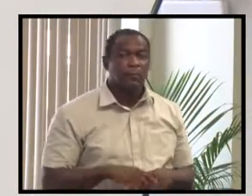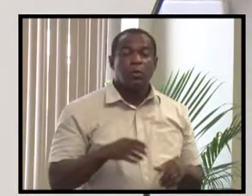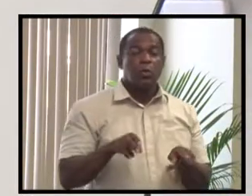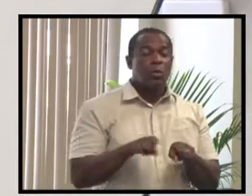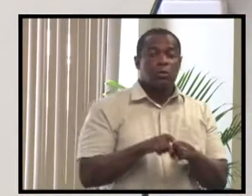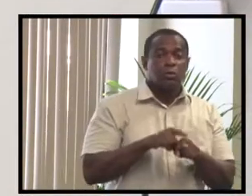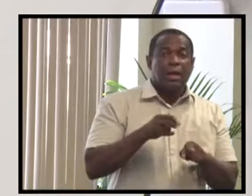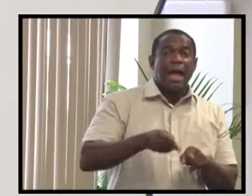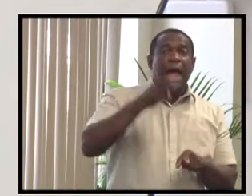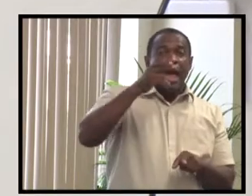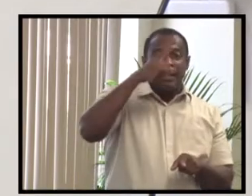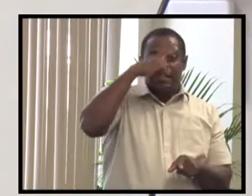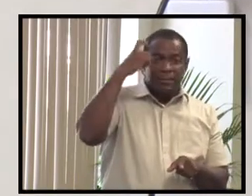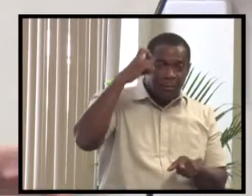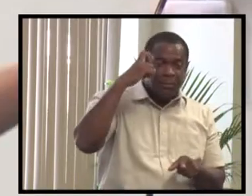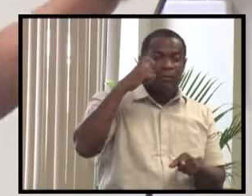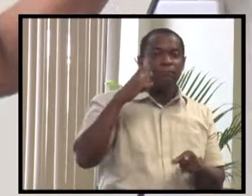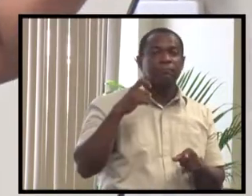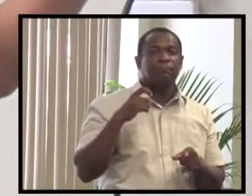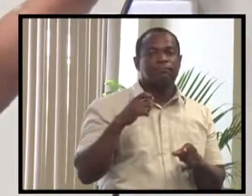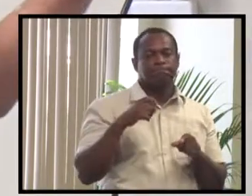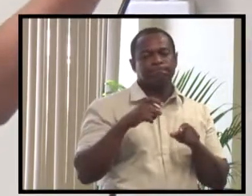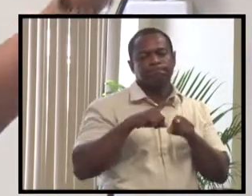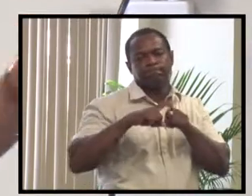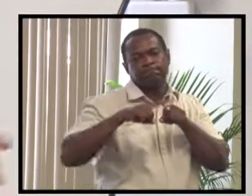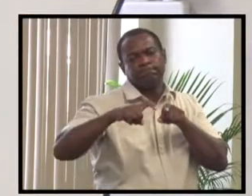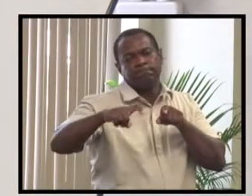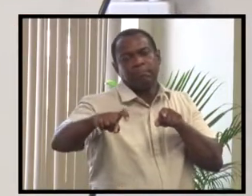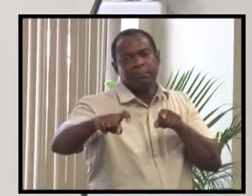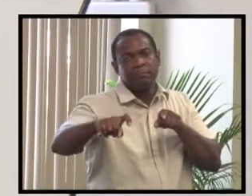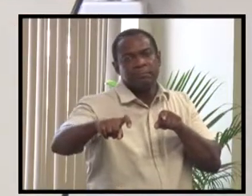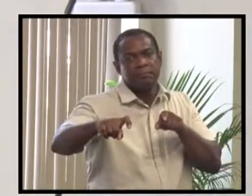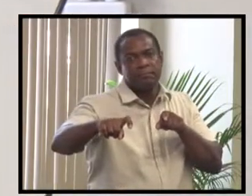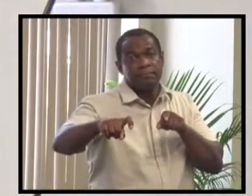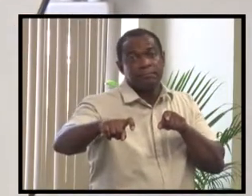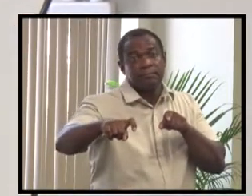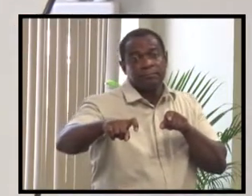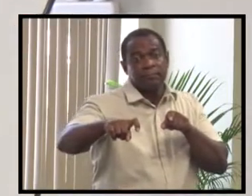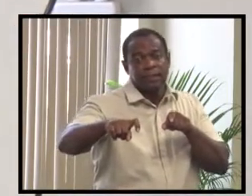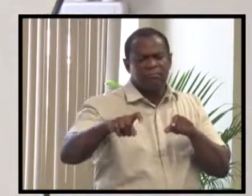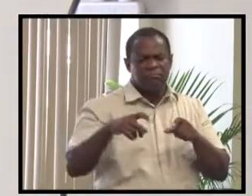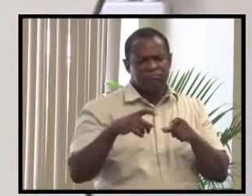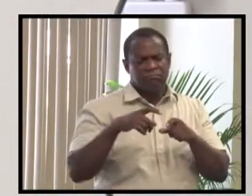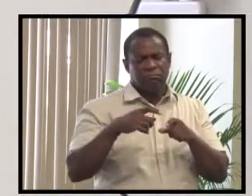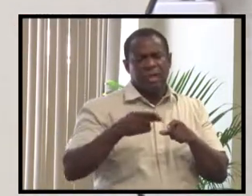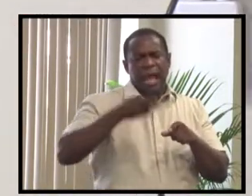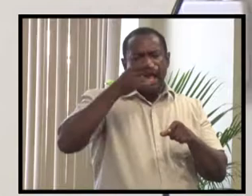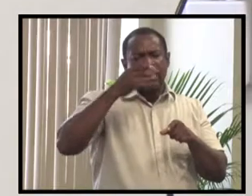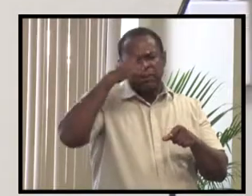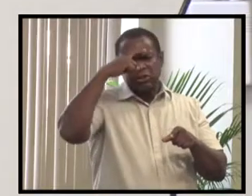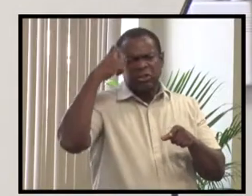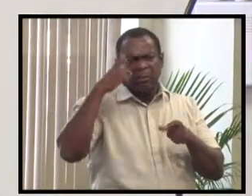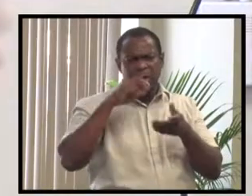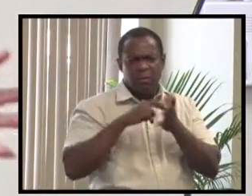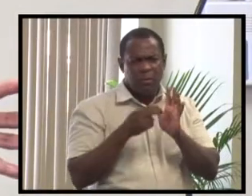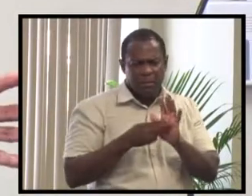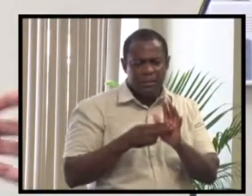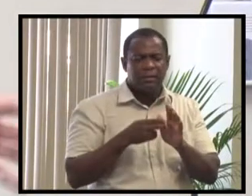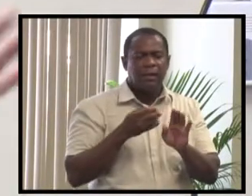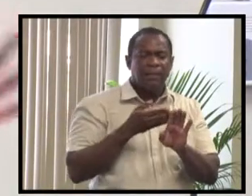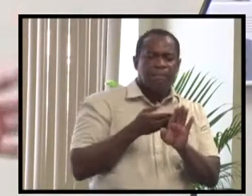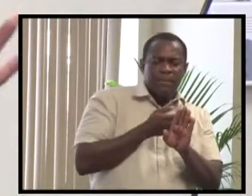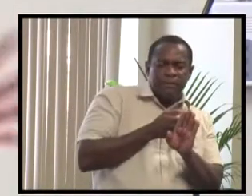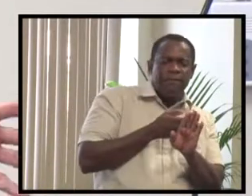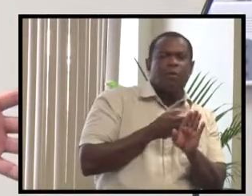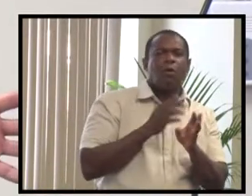also created. And even though it's called High Summer, it's more pre-winter. Essentially, weather patterns abroad